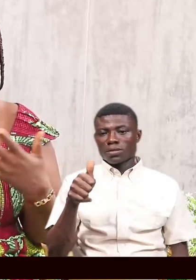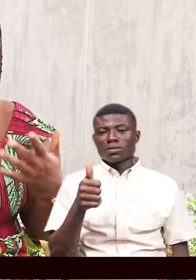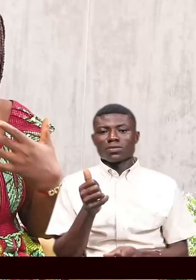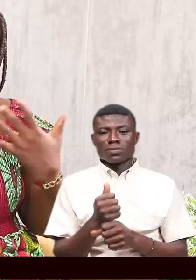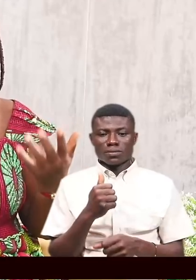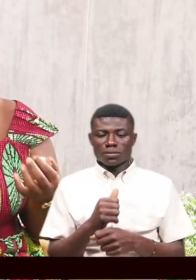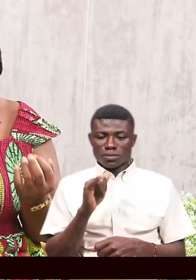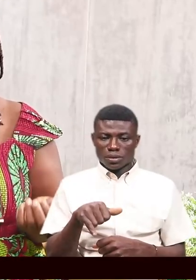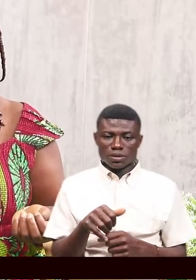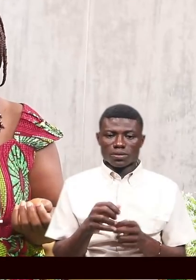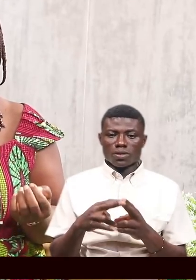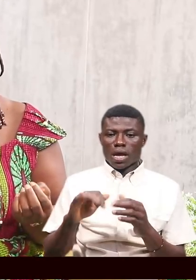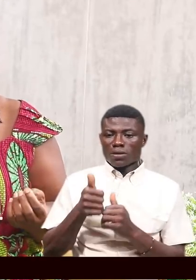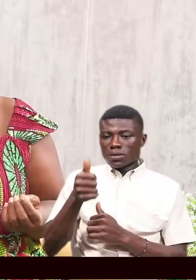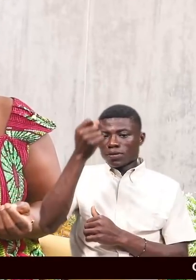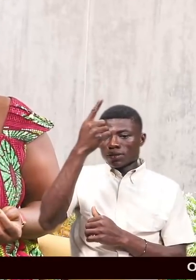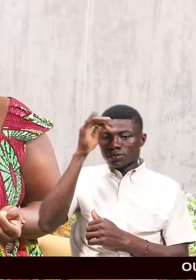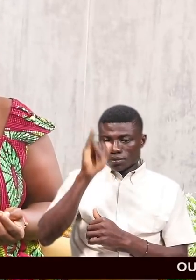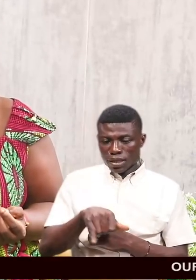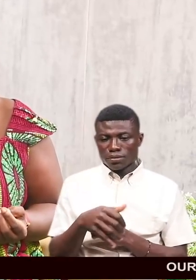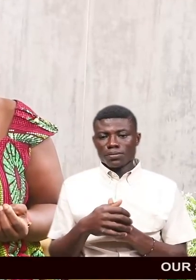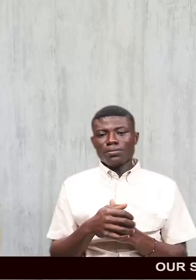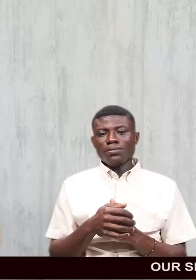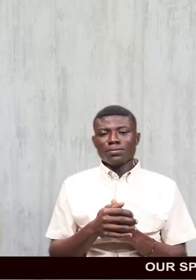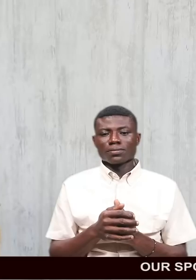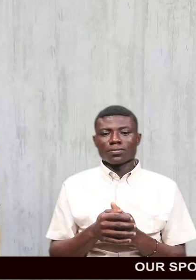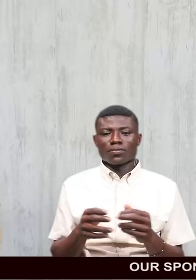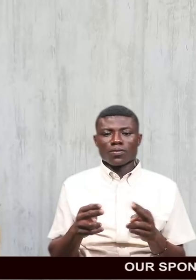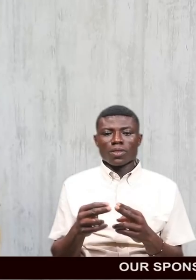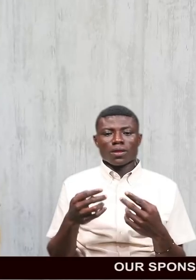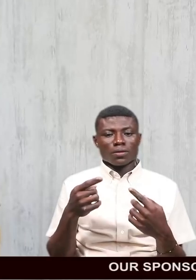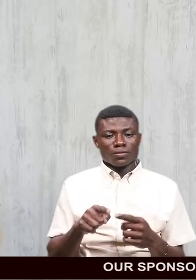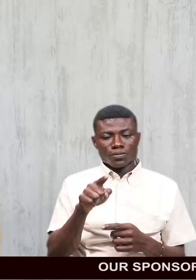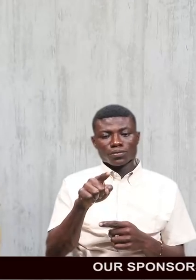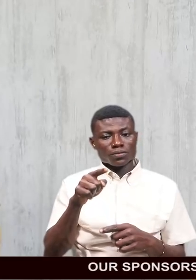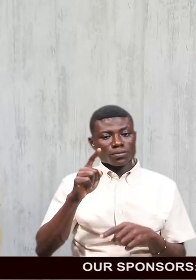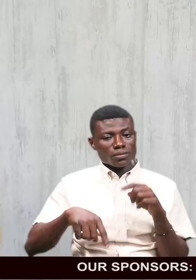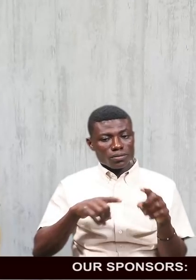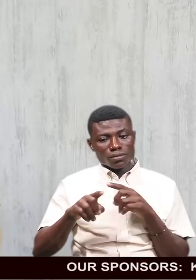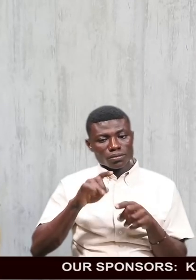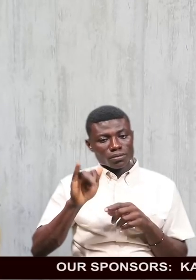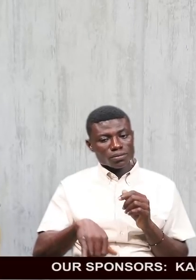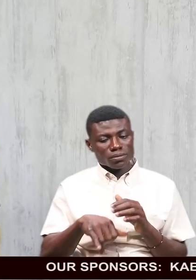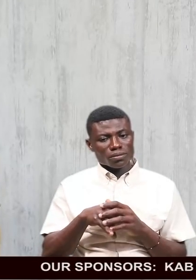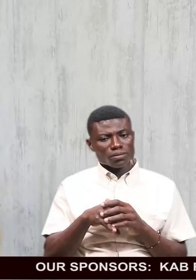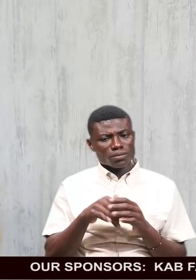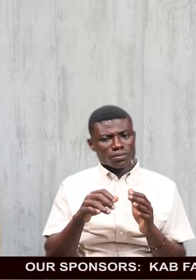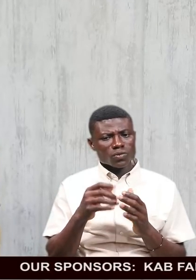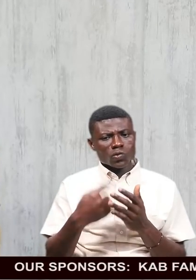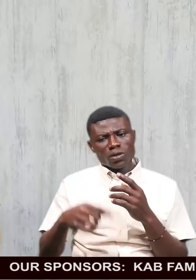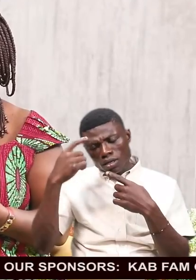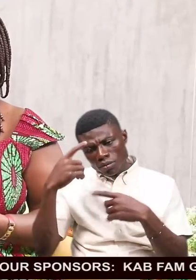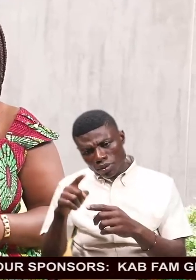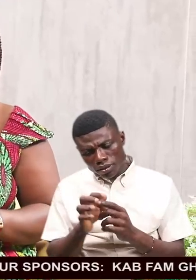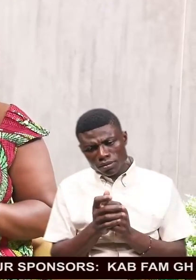anti ono no nti ase eno no enti ebra untumi nyene sama no no eno ye den